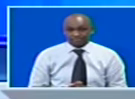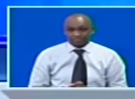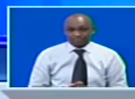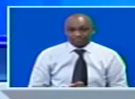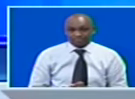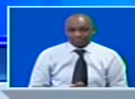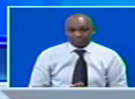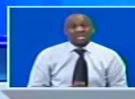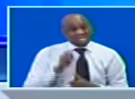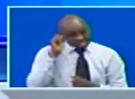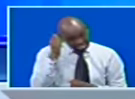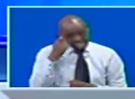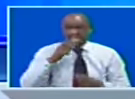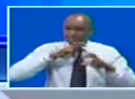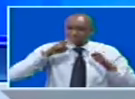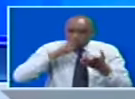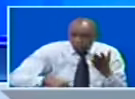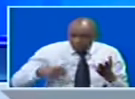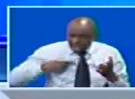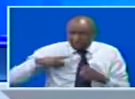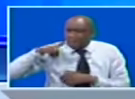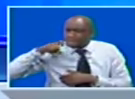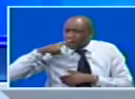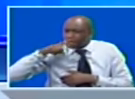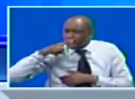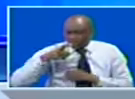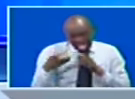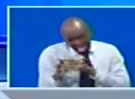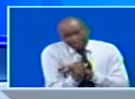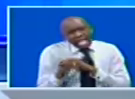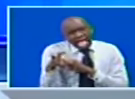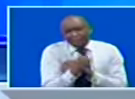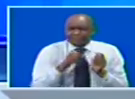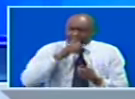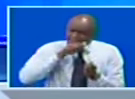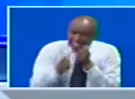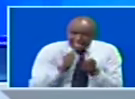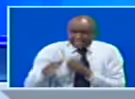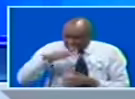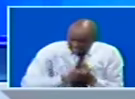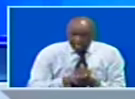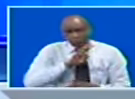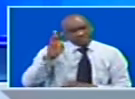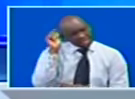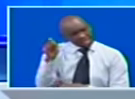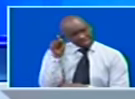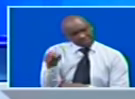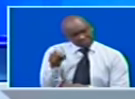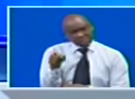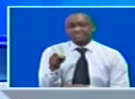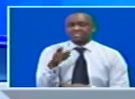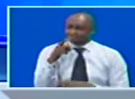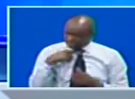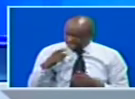Kenya is investigating reports of crop-eating caterpillars known as fall armyworms in maize fields in the western part of Kenya in Trans Nzoia